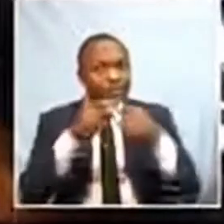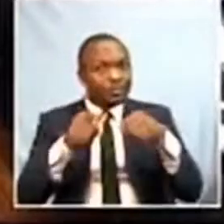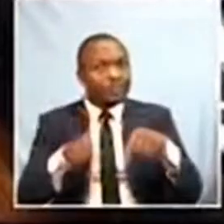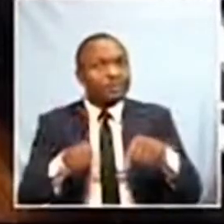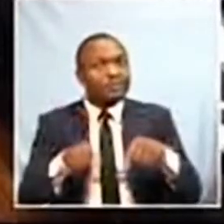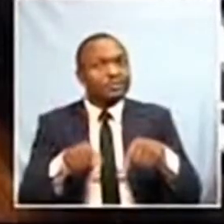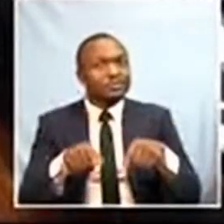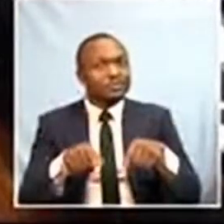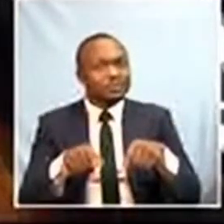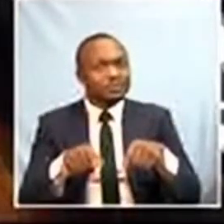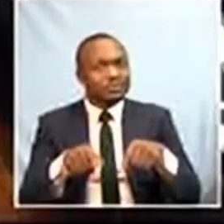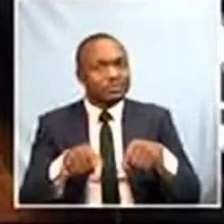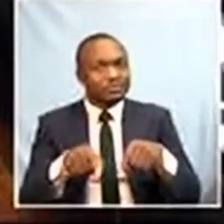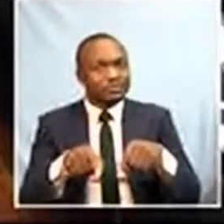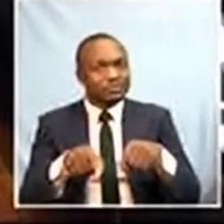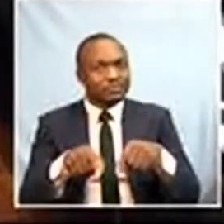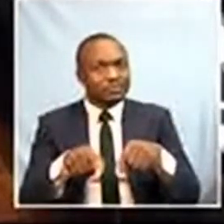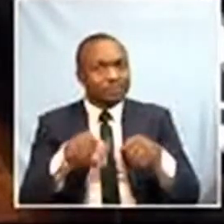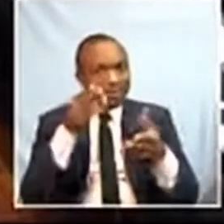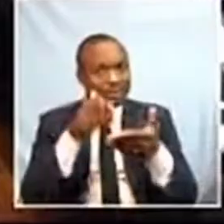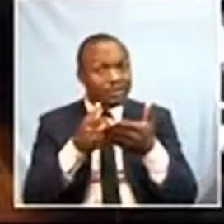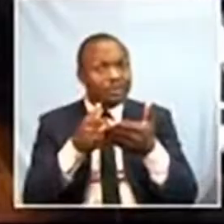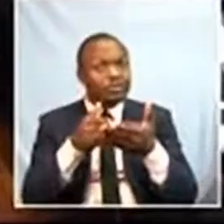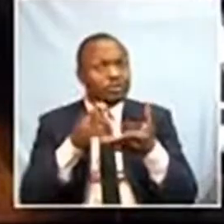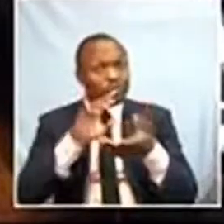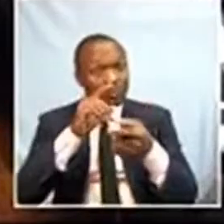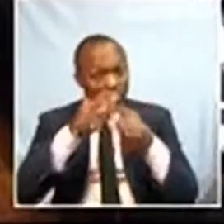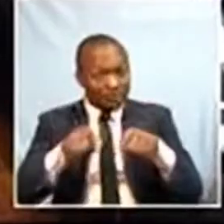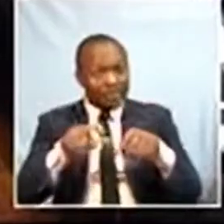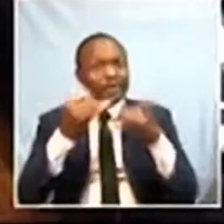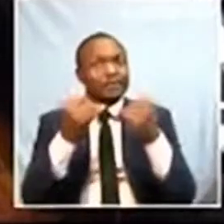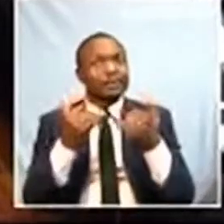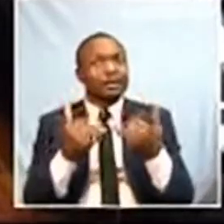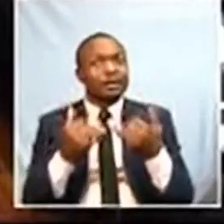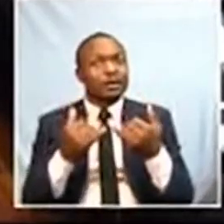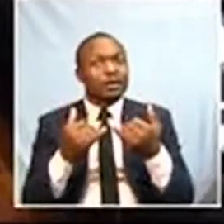be the style now going forward?